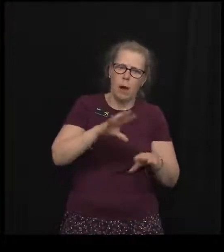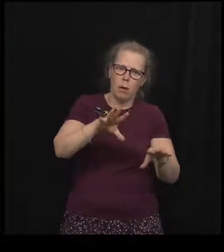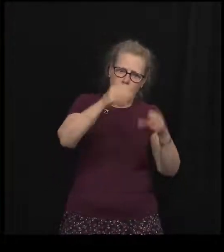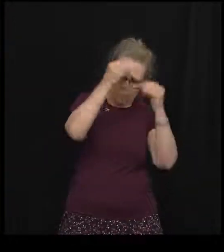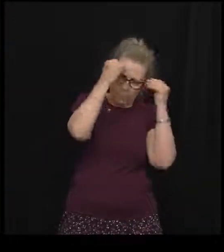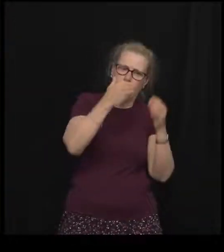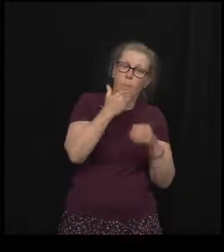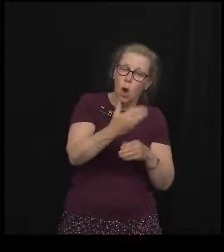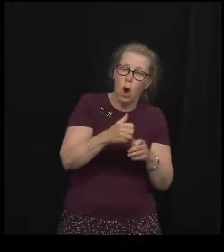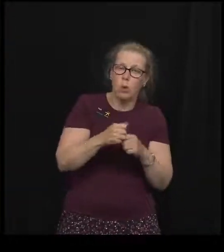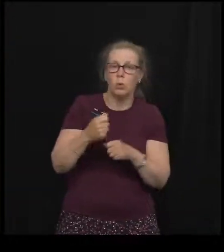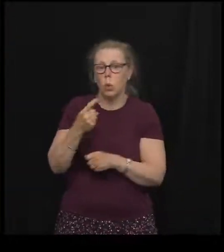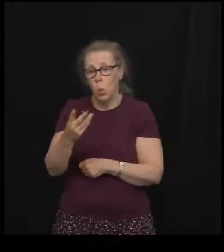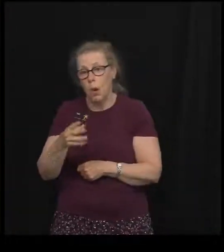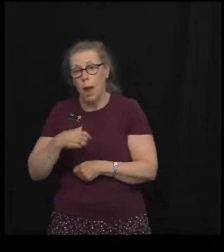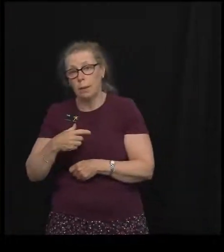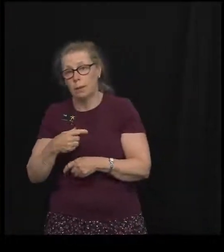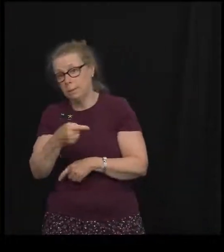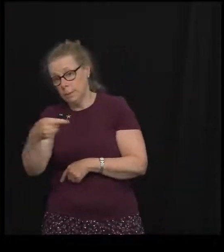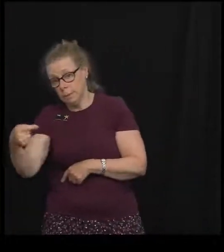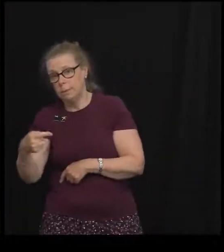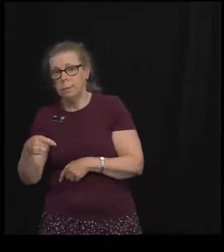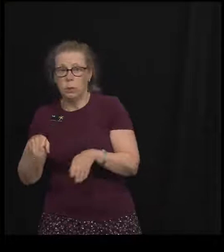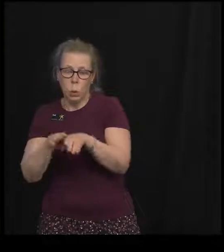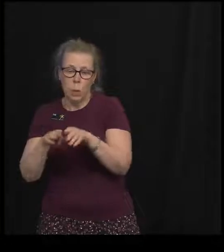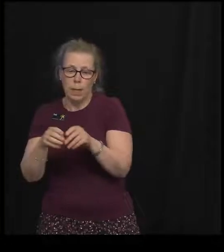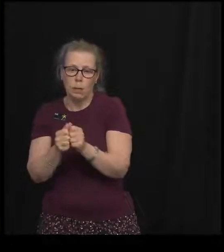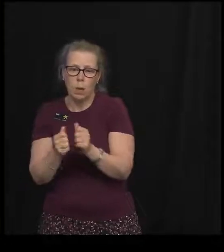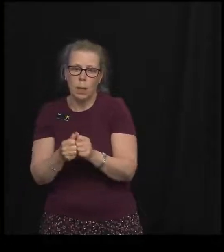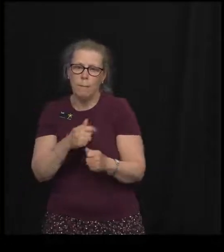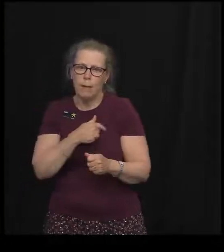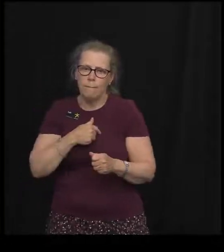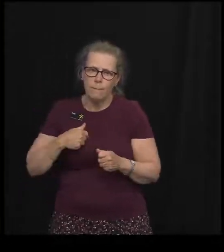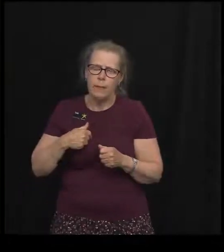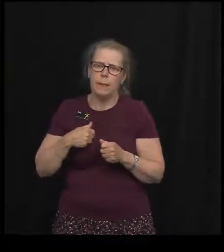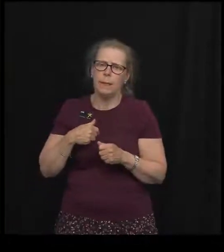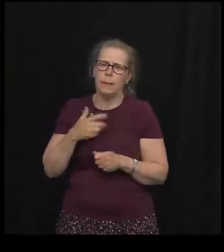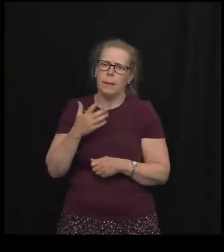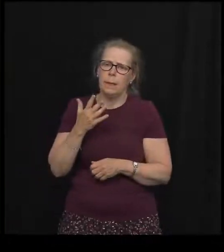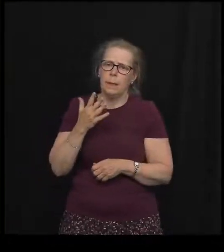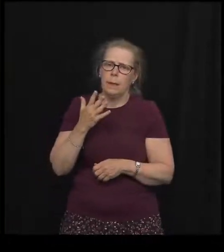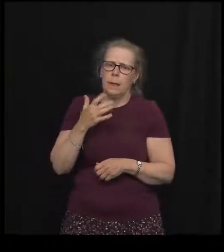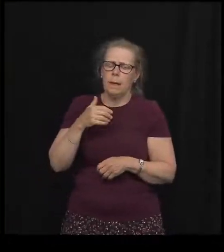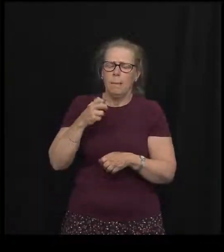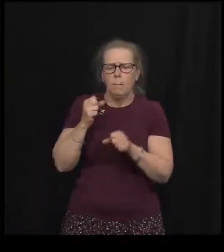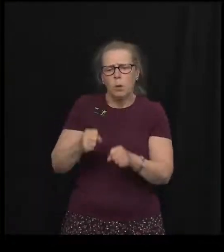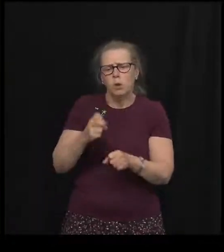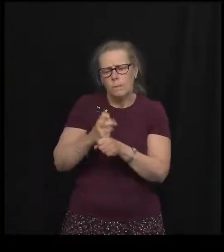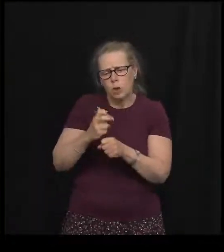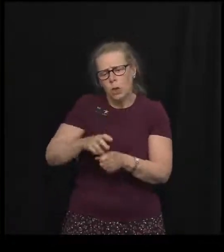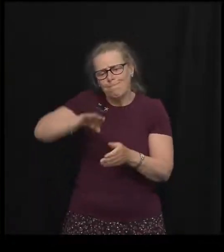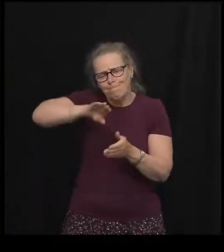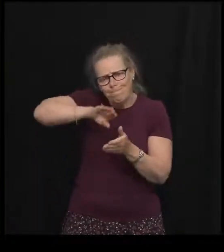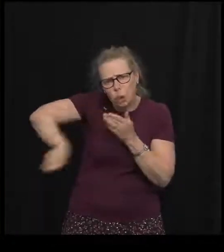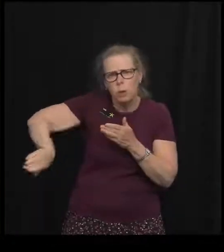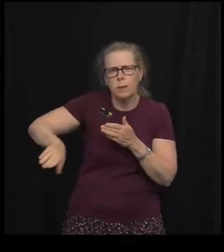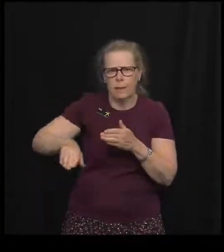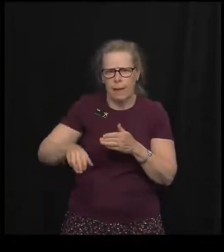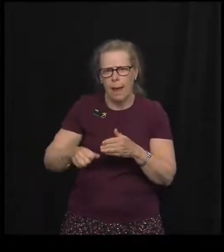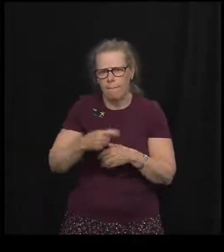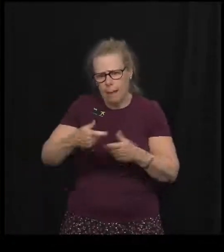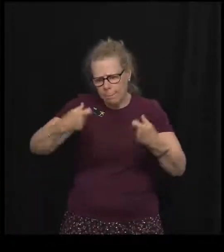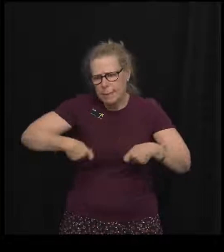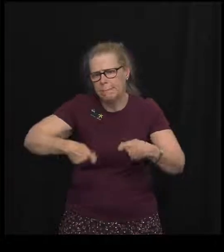call this treaty or the equivalent of it, we need to make sure that we avoid some of those mistakes. First of all, I think we need to make sure